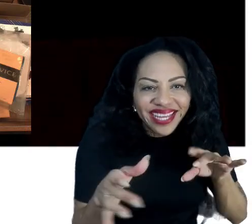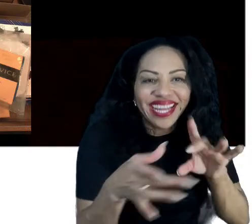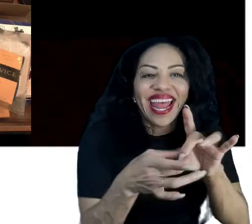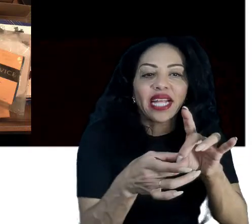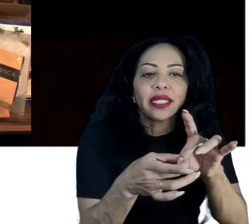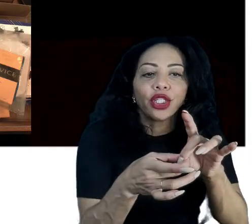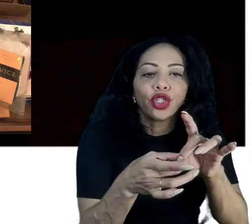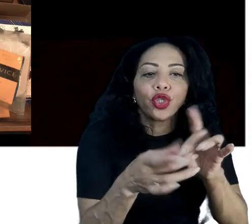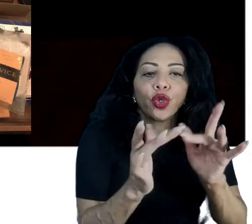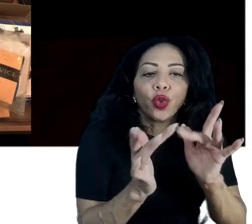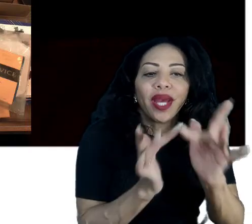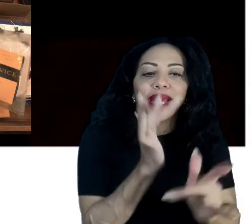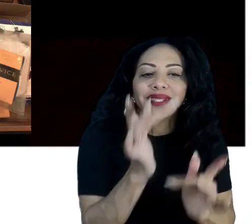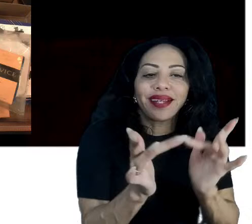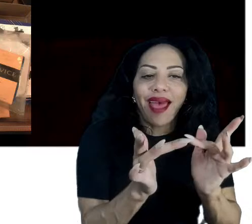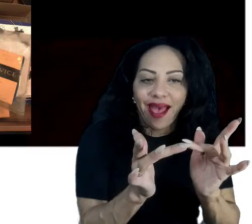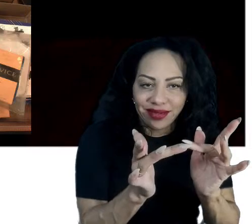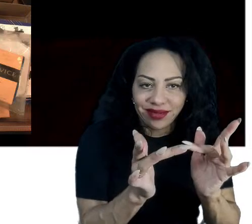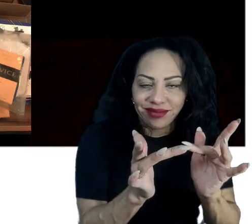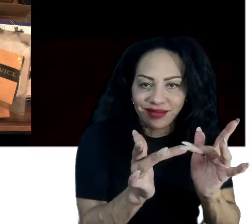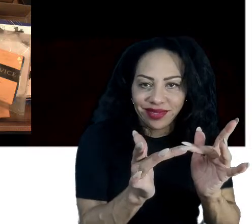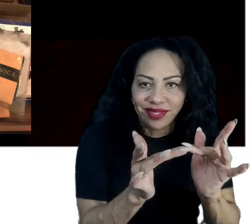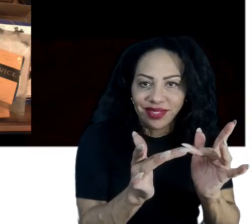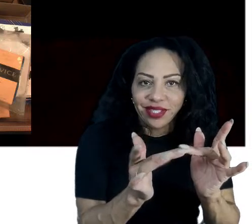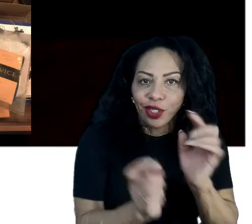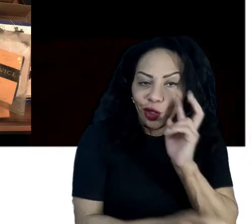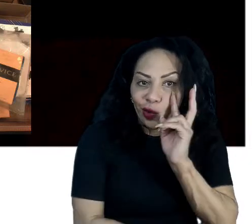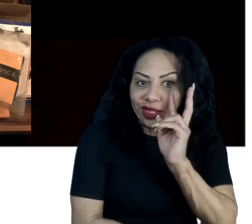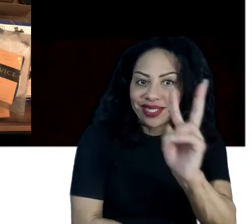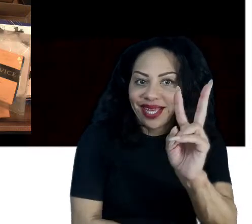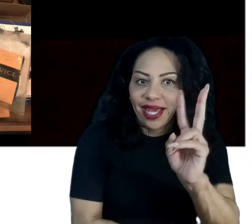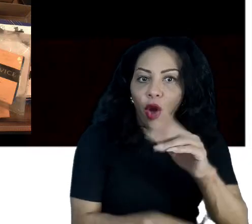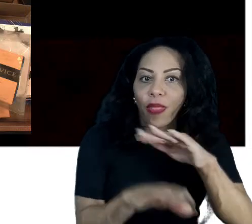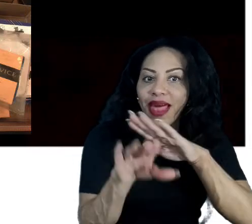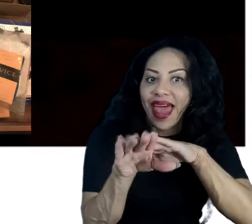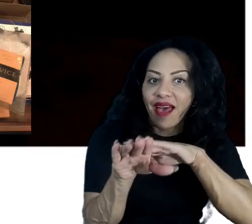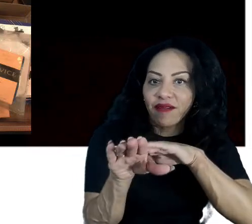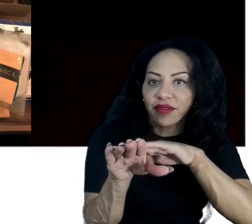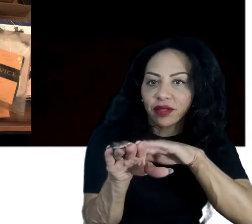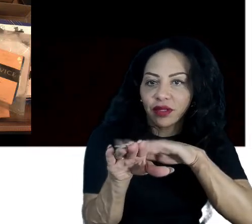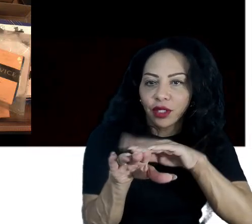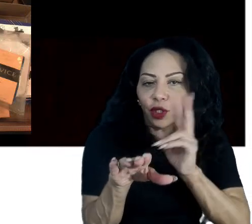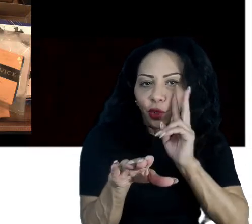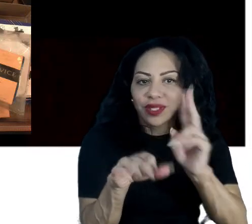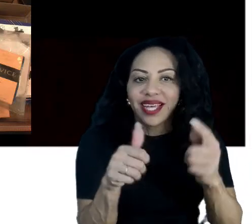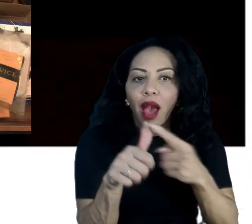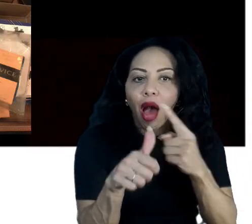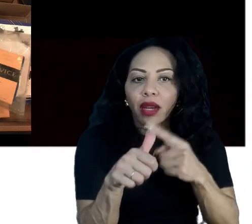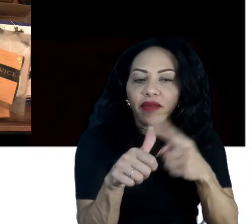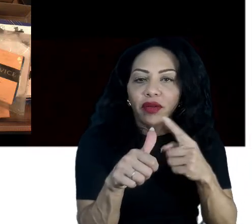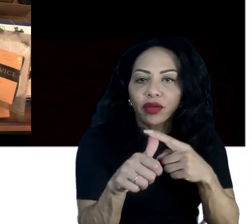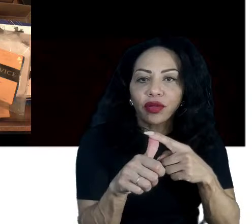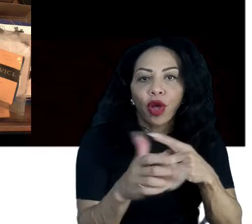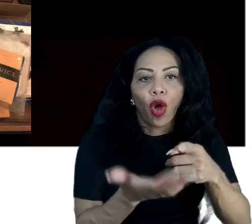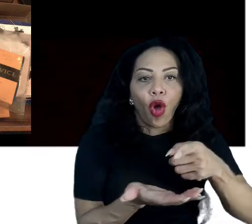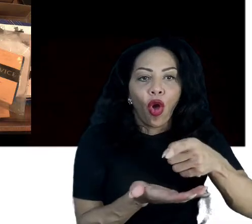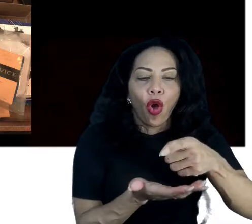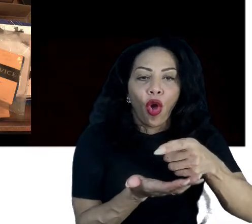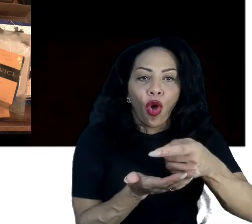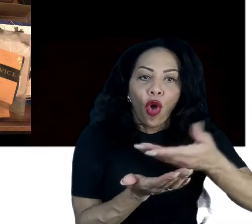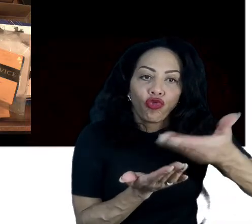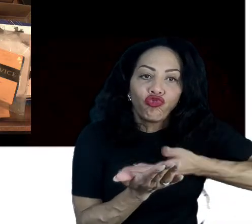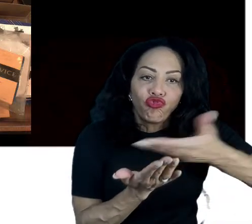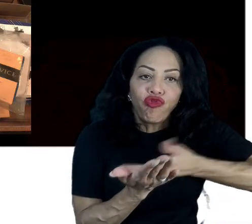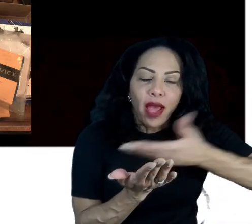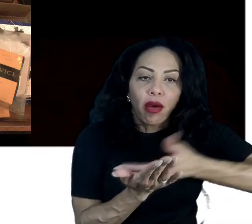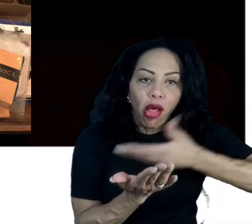on your left shows Arnolfini's collection, records collection, on the shelves in storage at Bristol